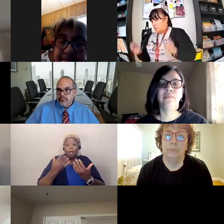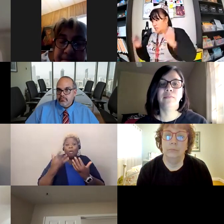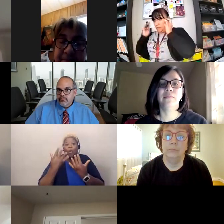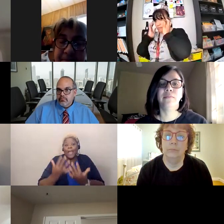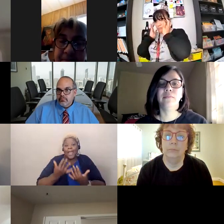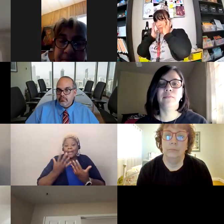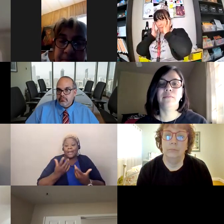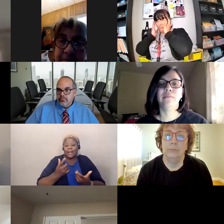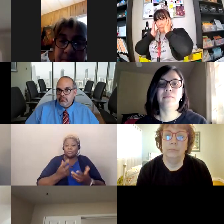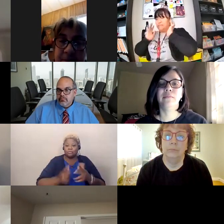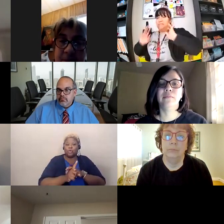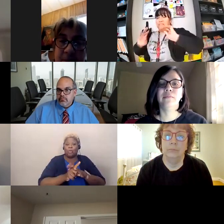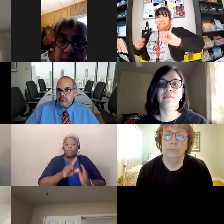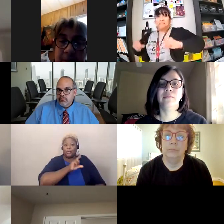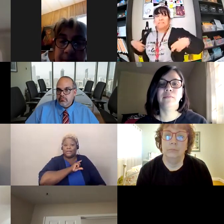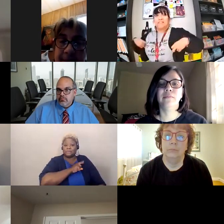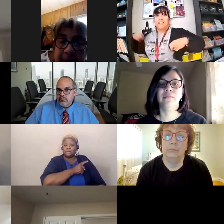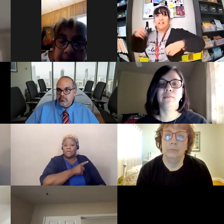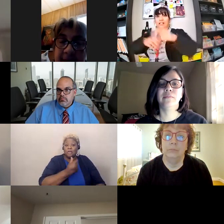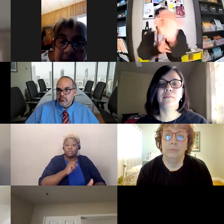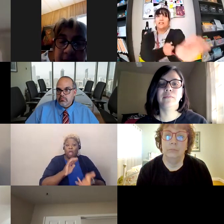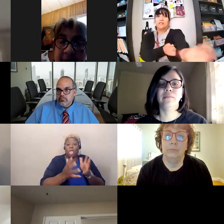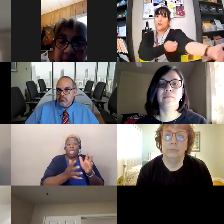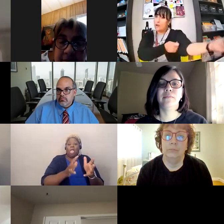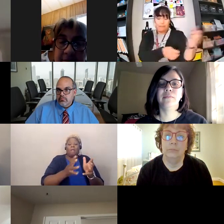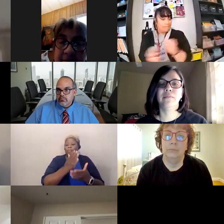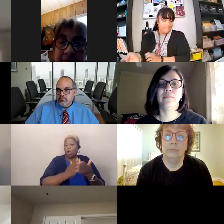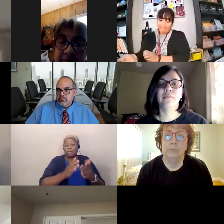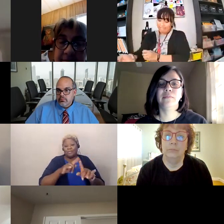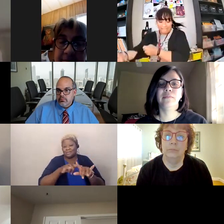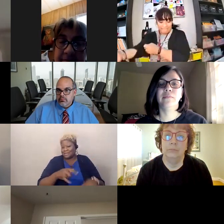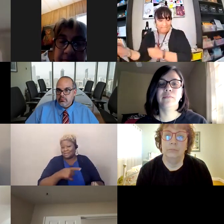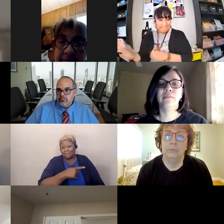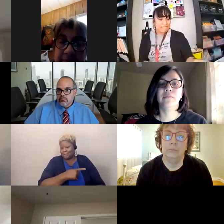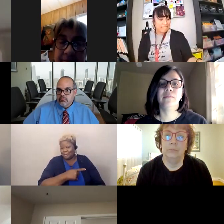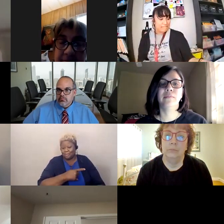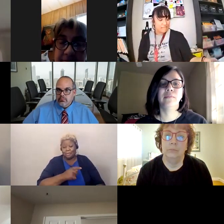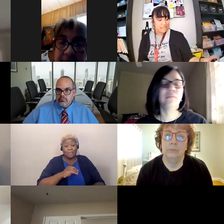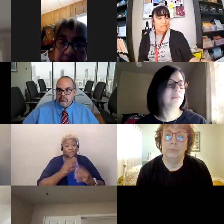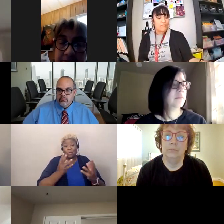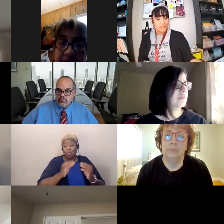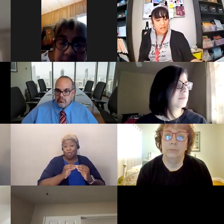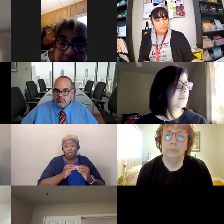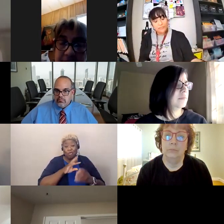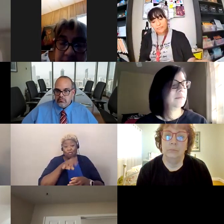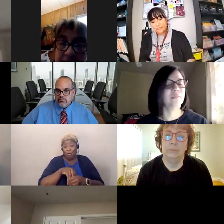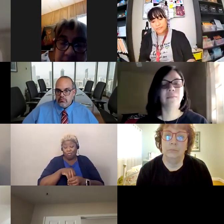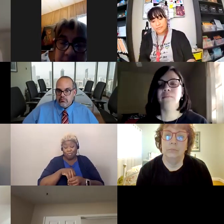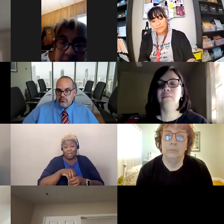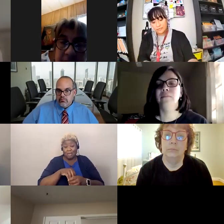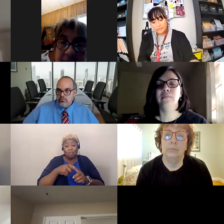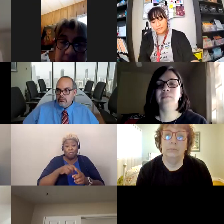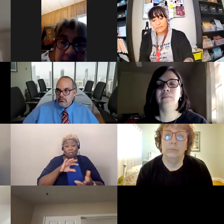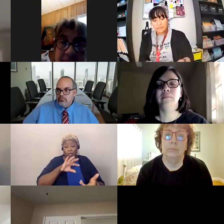it's the police that show up and they're doing their best, but they're really not part of that system. So there is no further involvement half the time by the